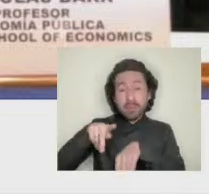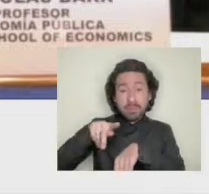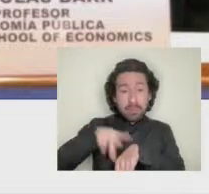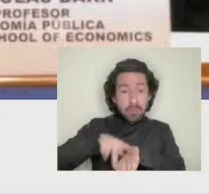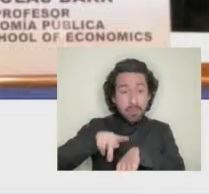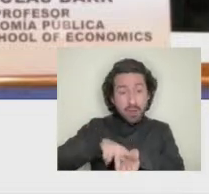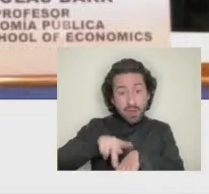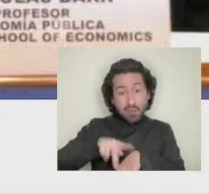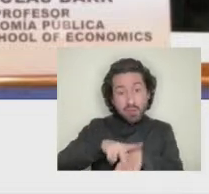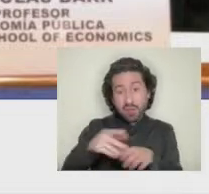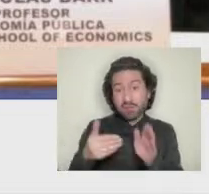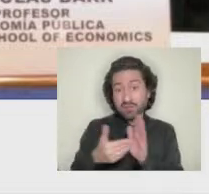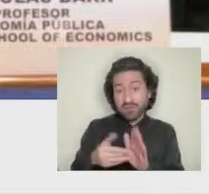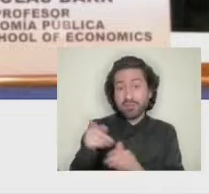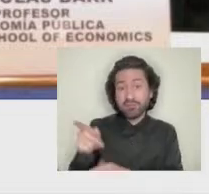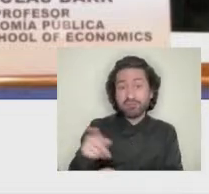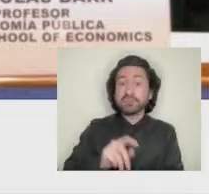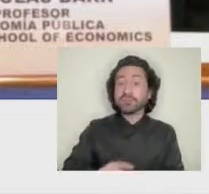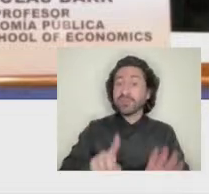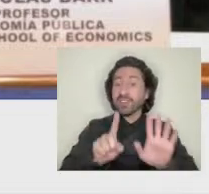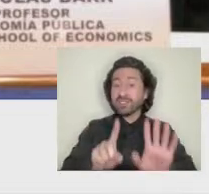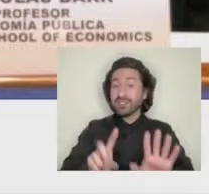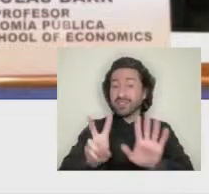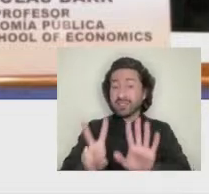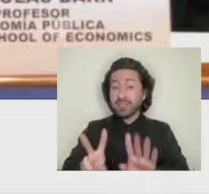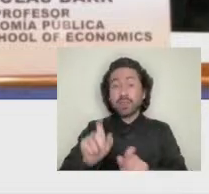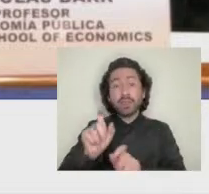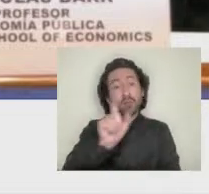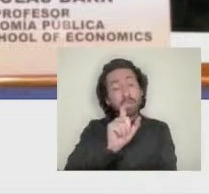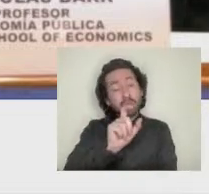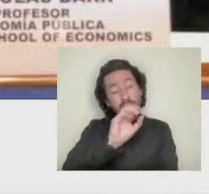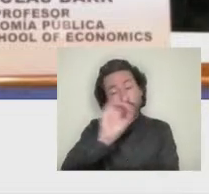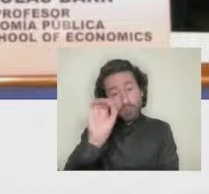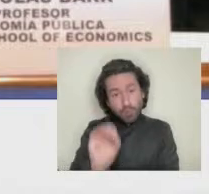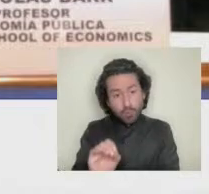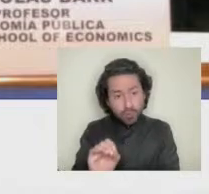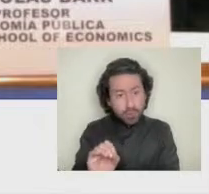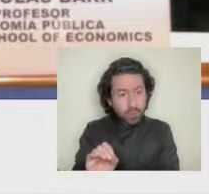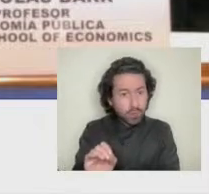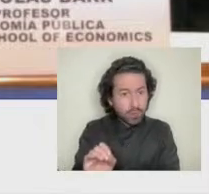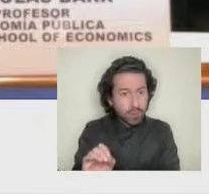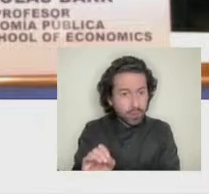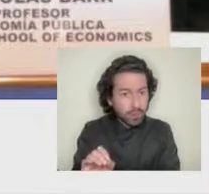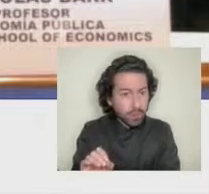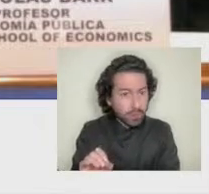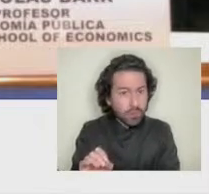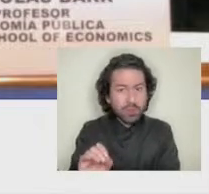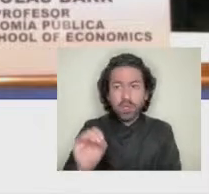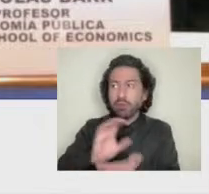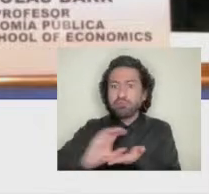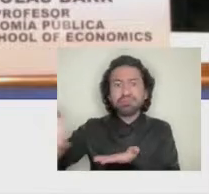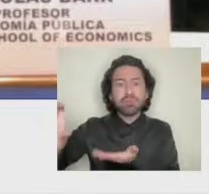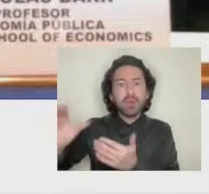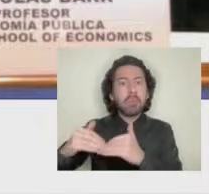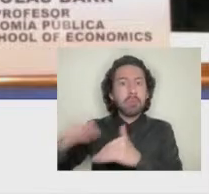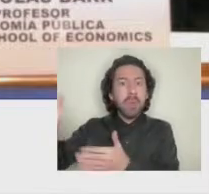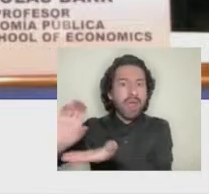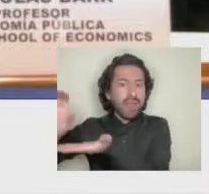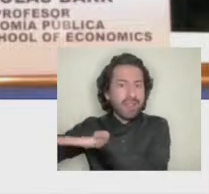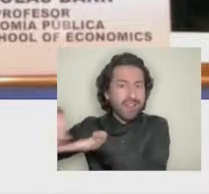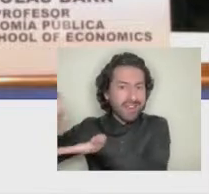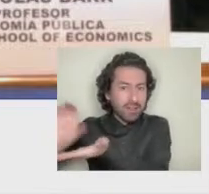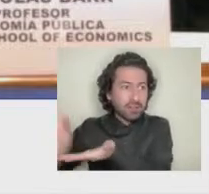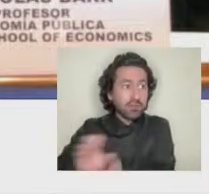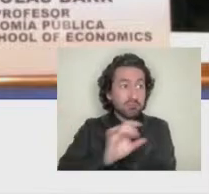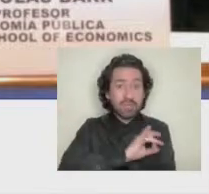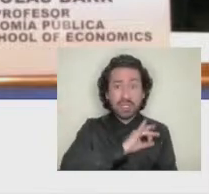pensions goes to the three highest income deciles. Chile, if you look at it, is the shining counterexample. The